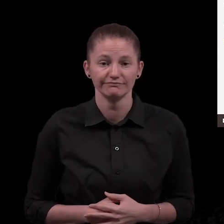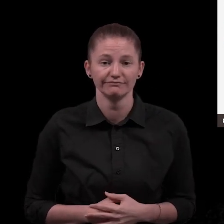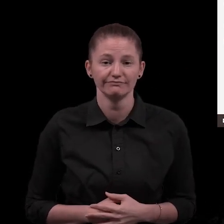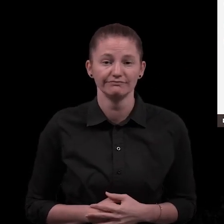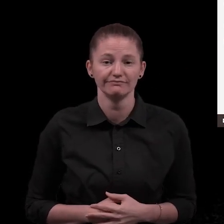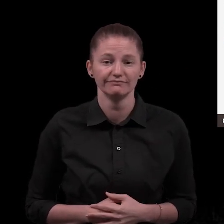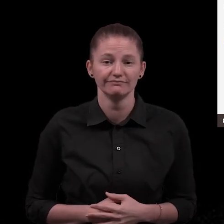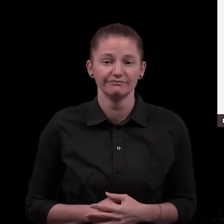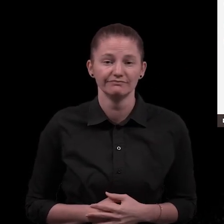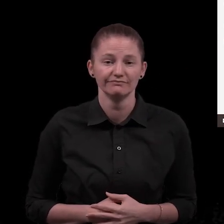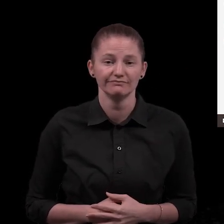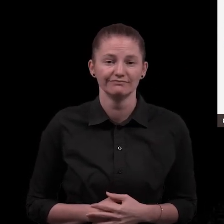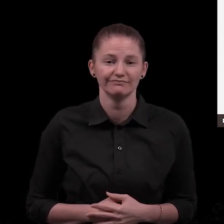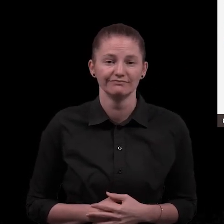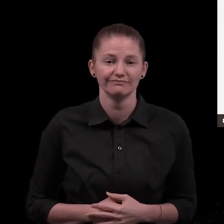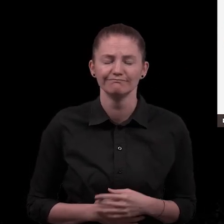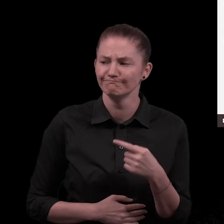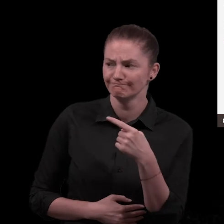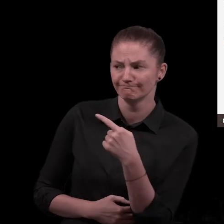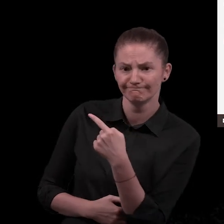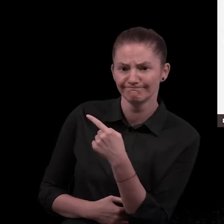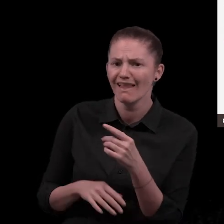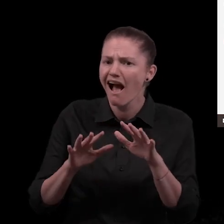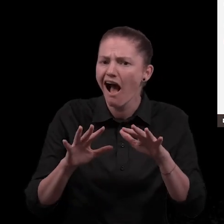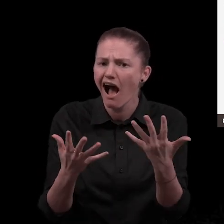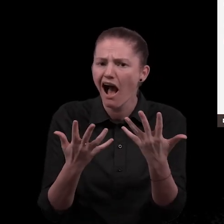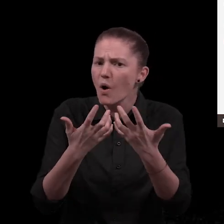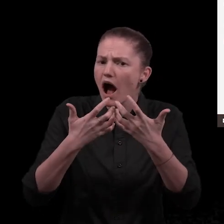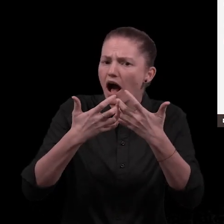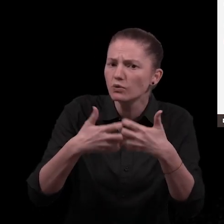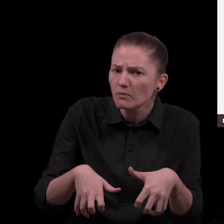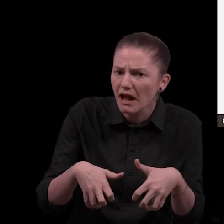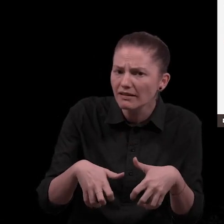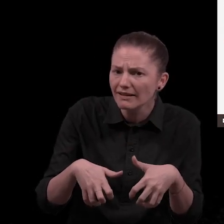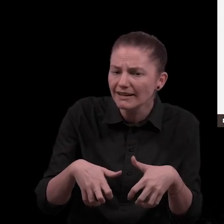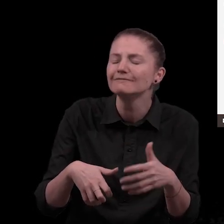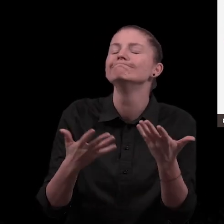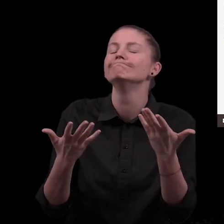this model. It's going to learn about my forms so that I can submit new forms to it.